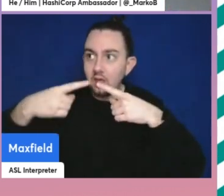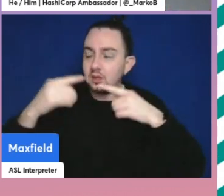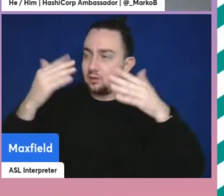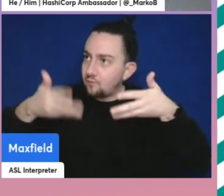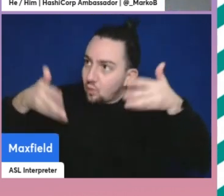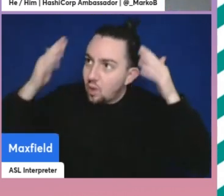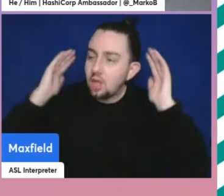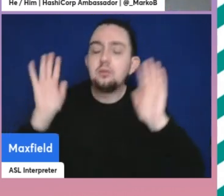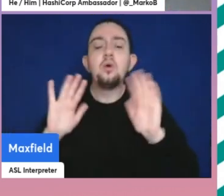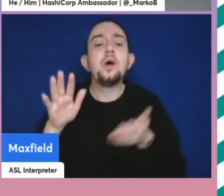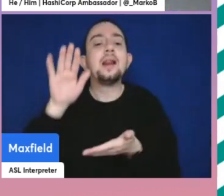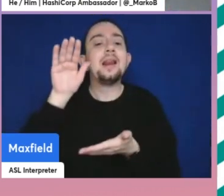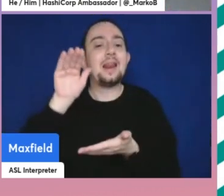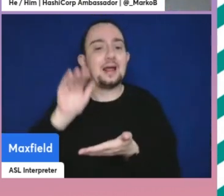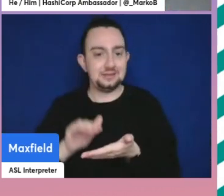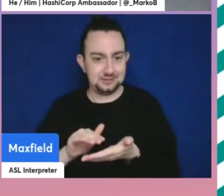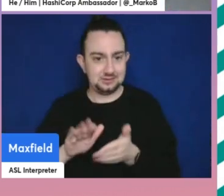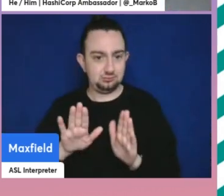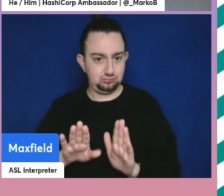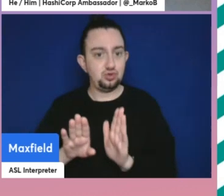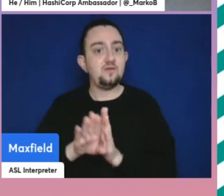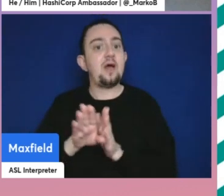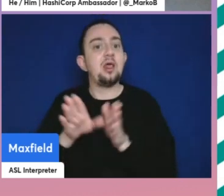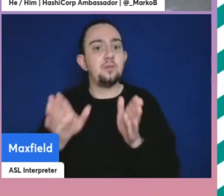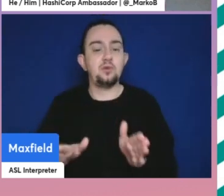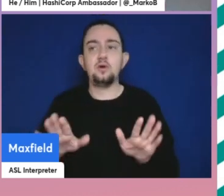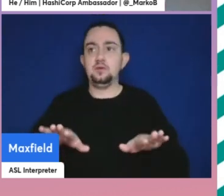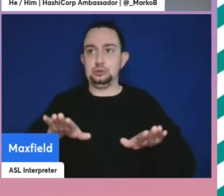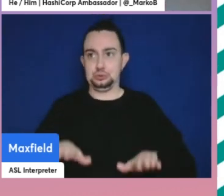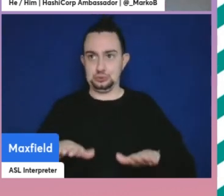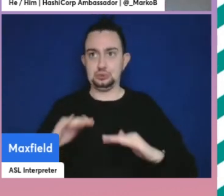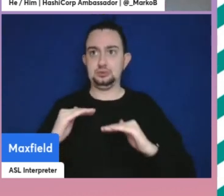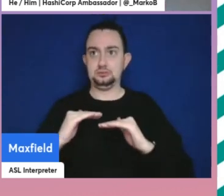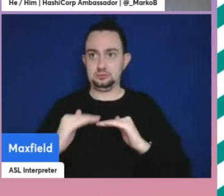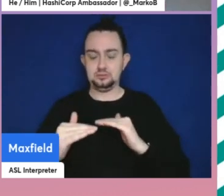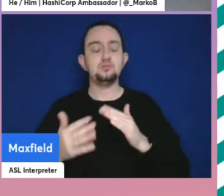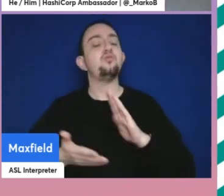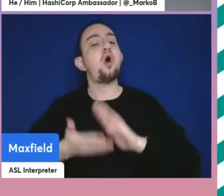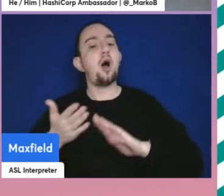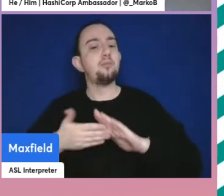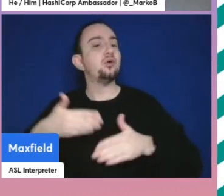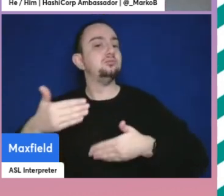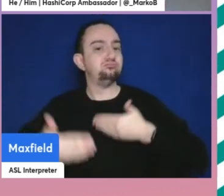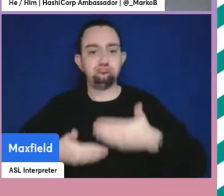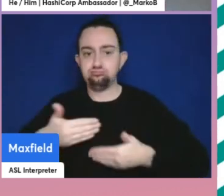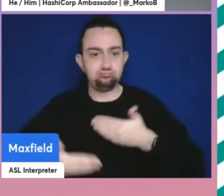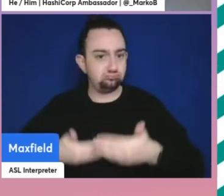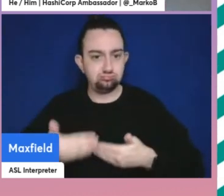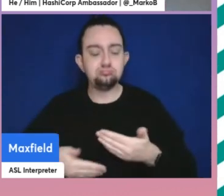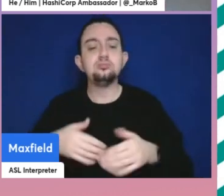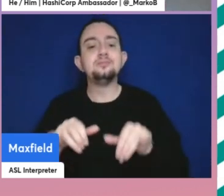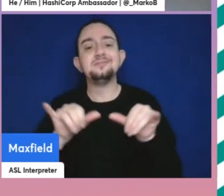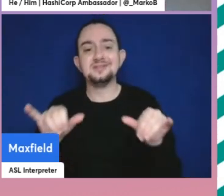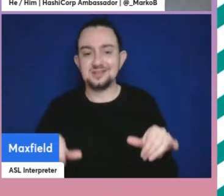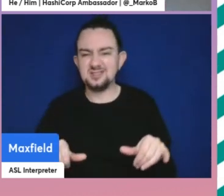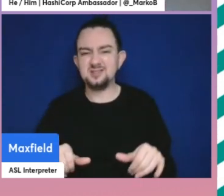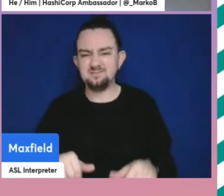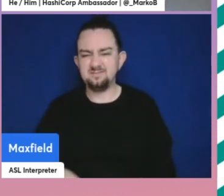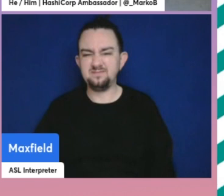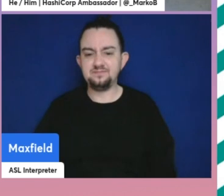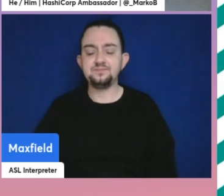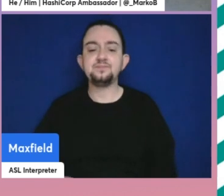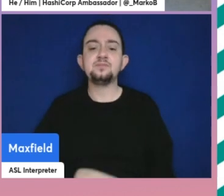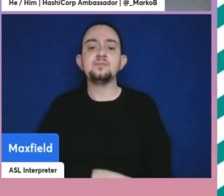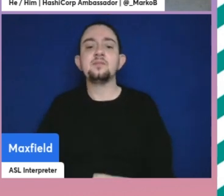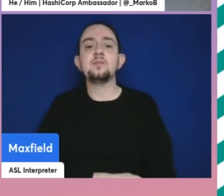of have in order to kind of operate within the system, right? And even though